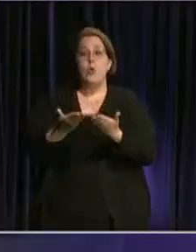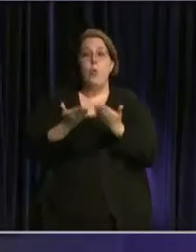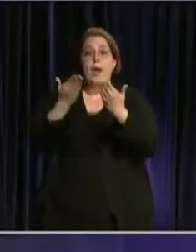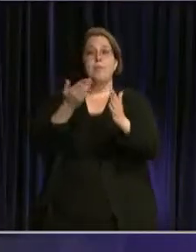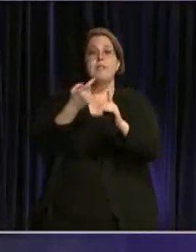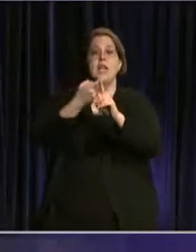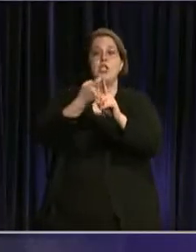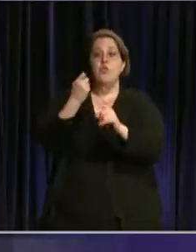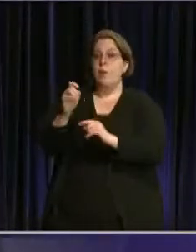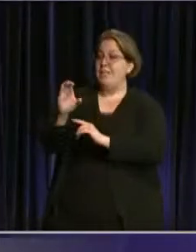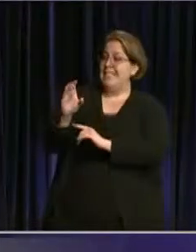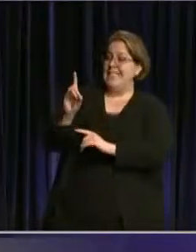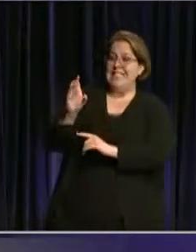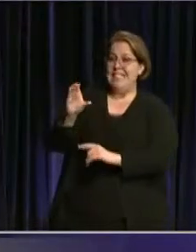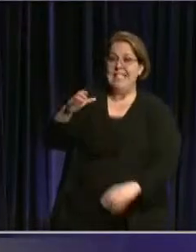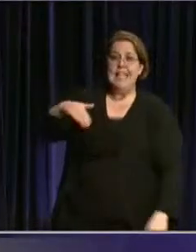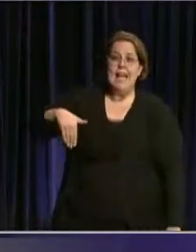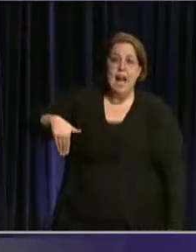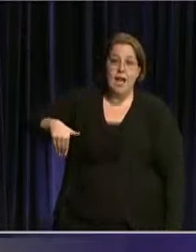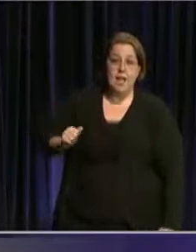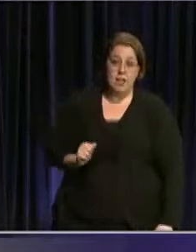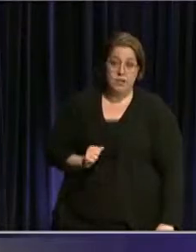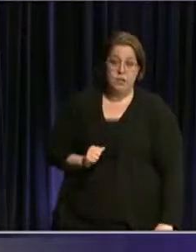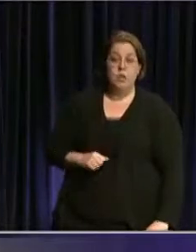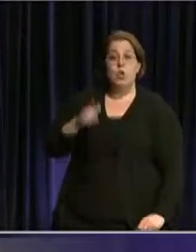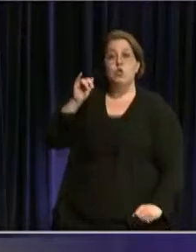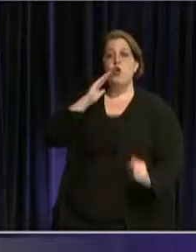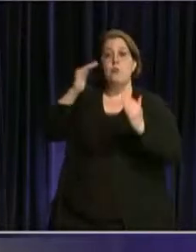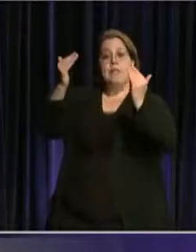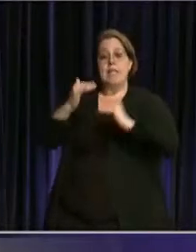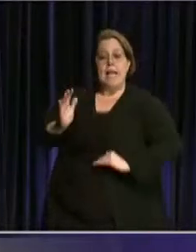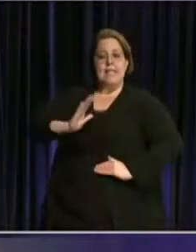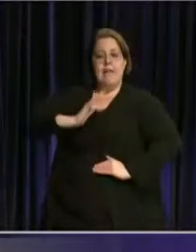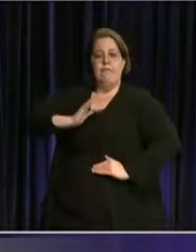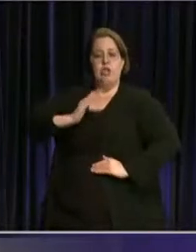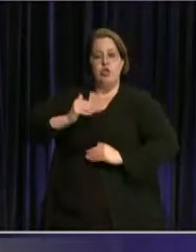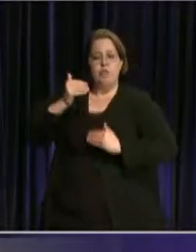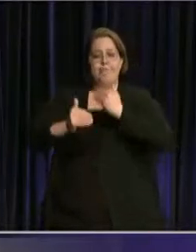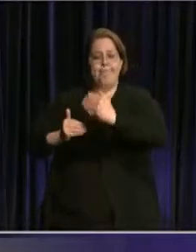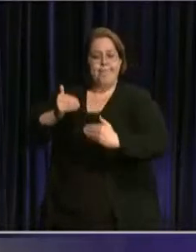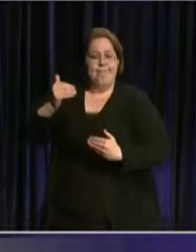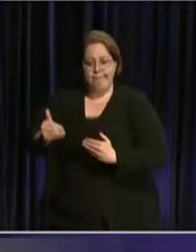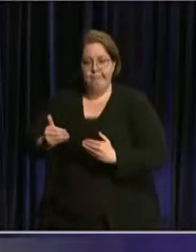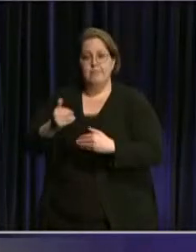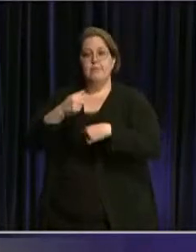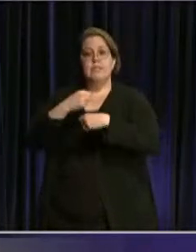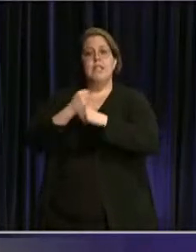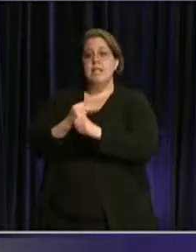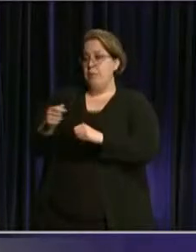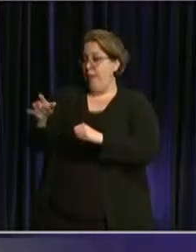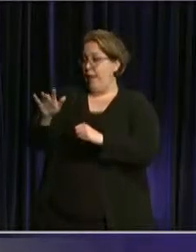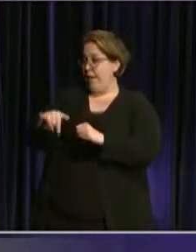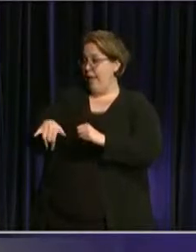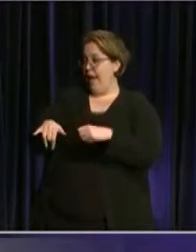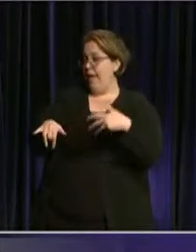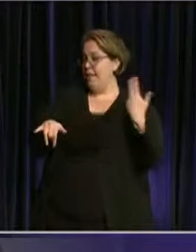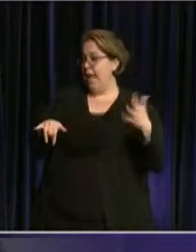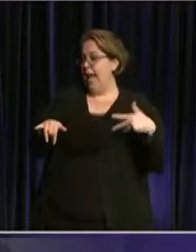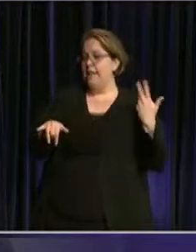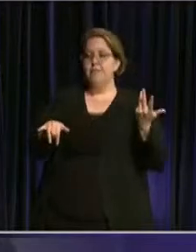recommendations from the CDC. And so that would be the next official step to make that an